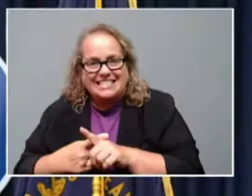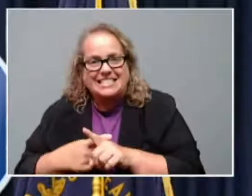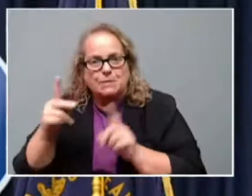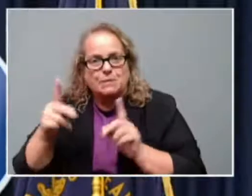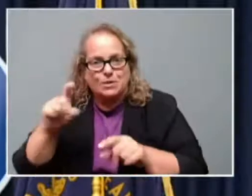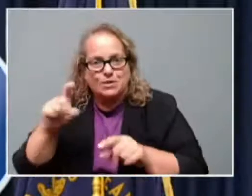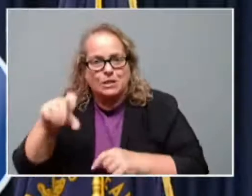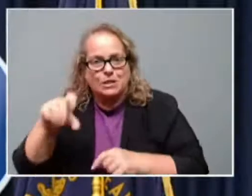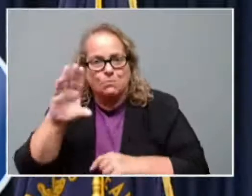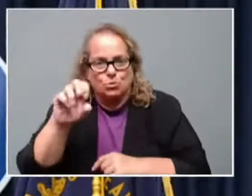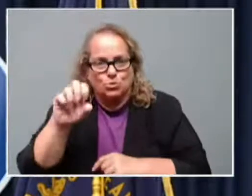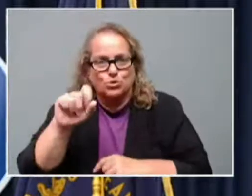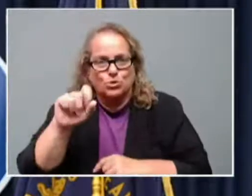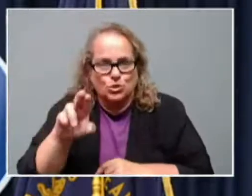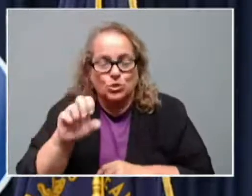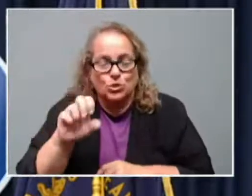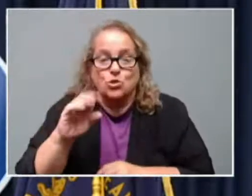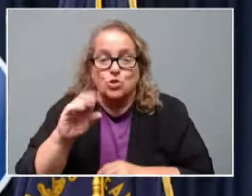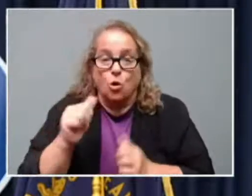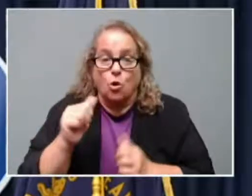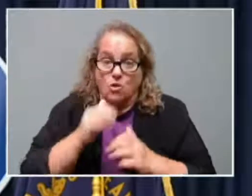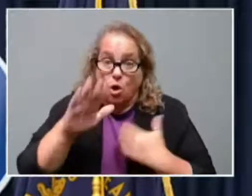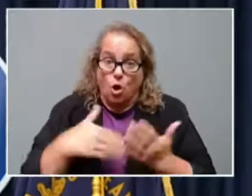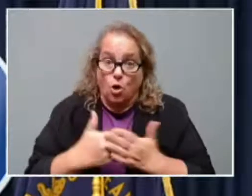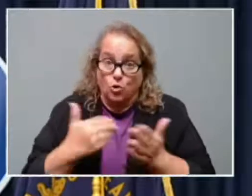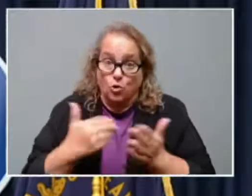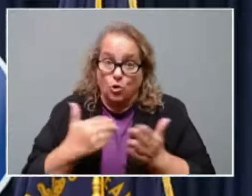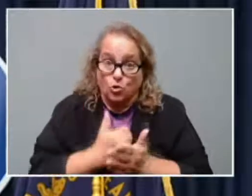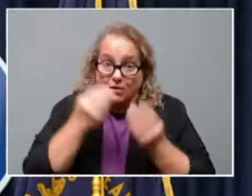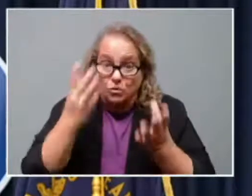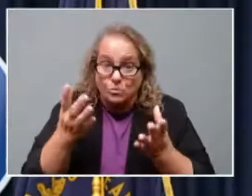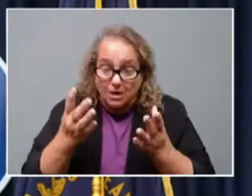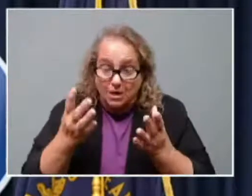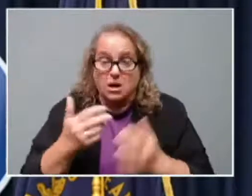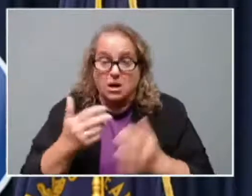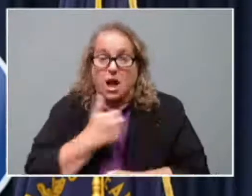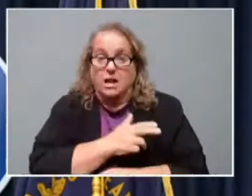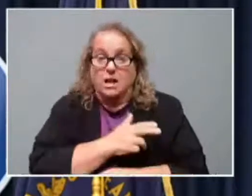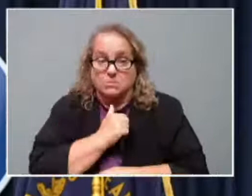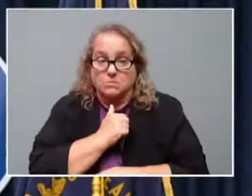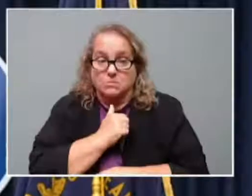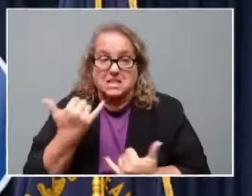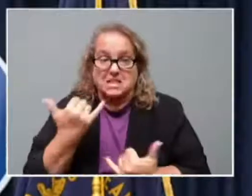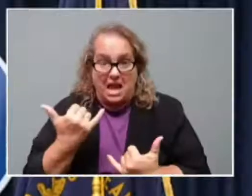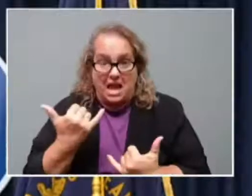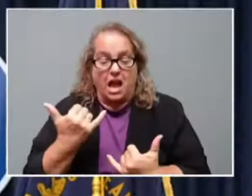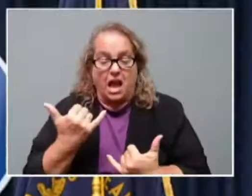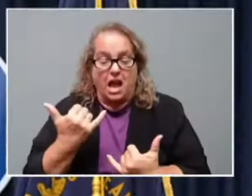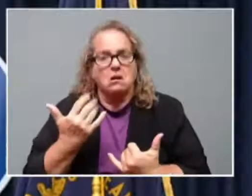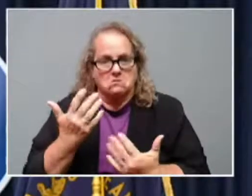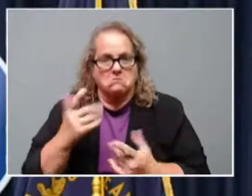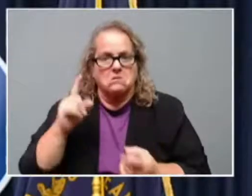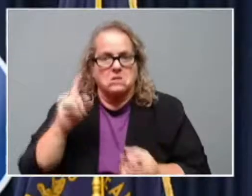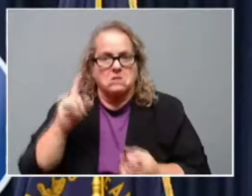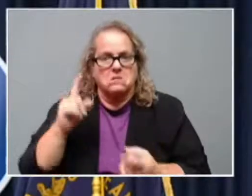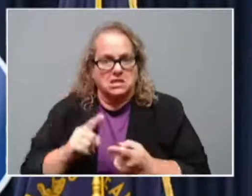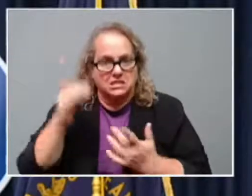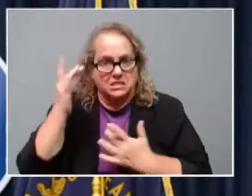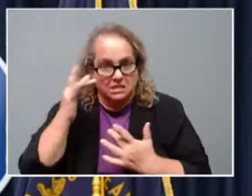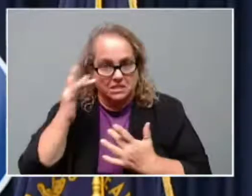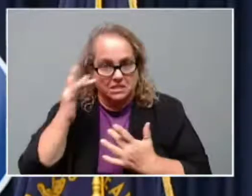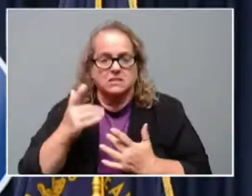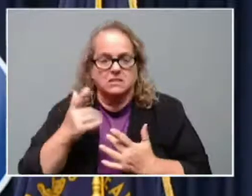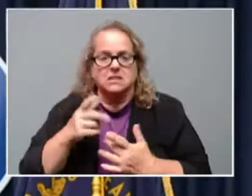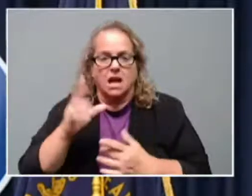with all of the new information that have come in, our hospitals being able to breathe, there's been a pretty big update in vaccination status